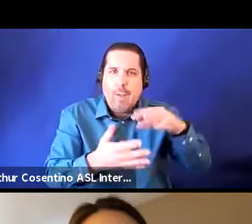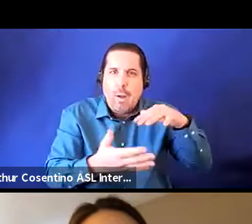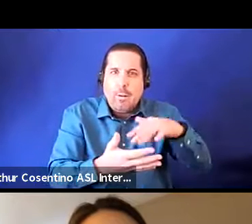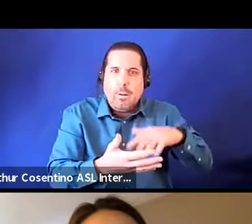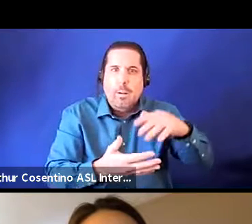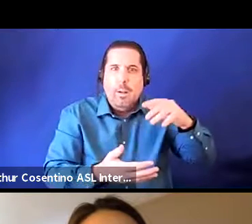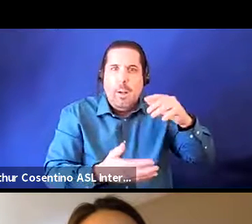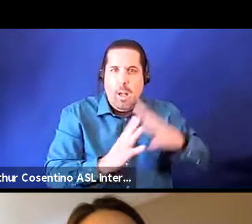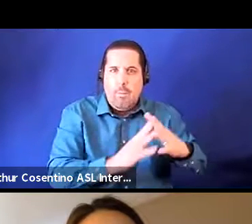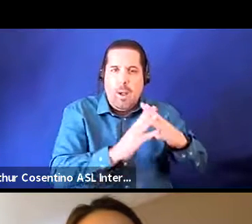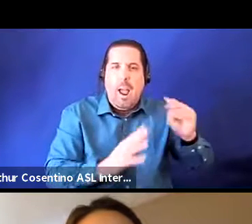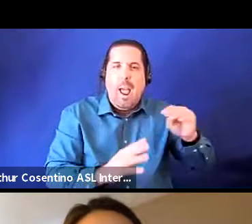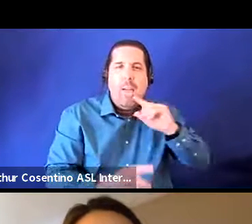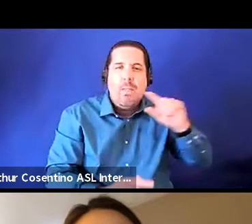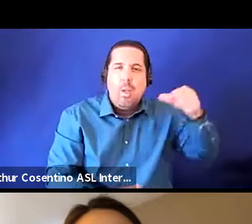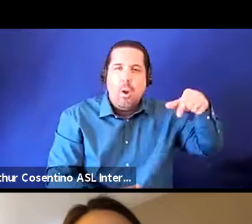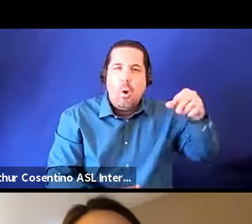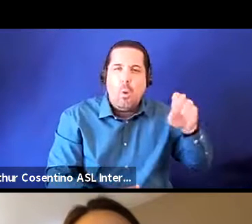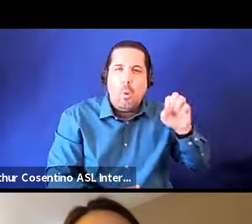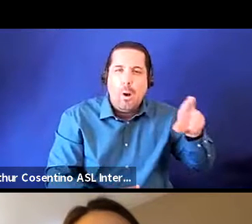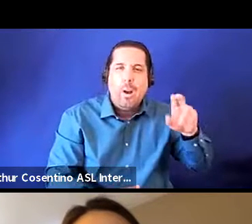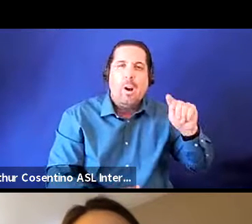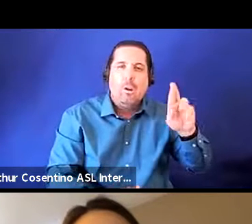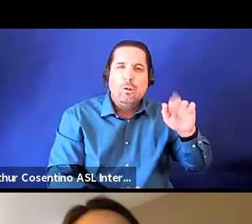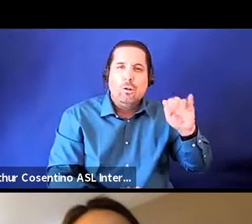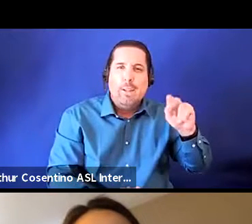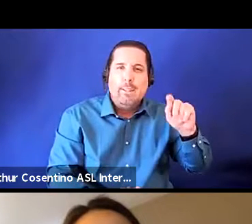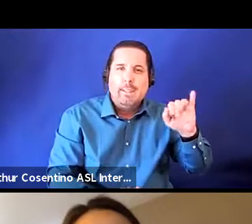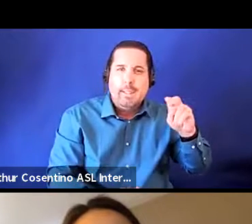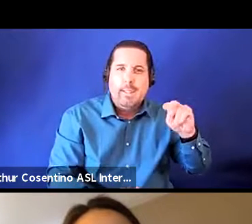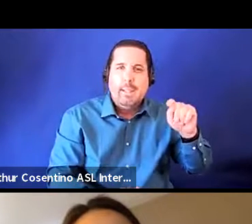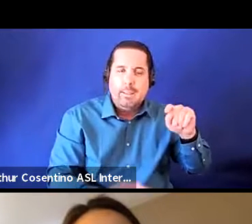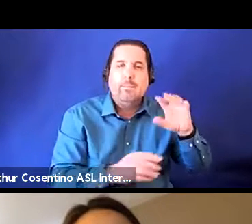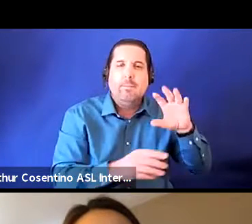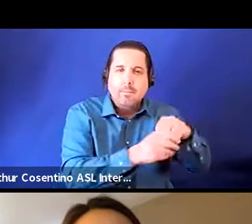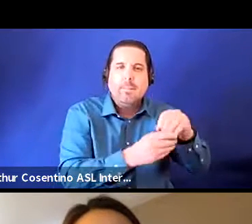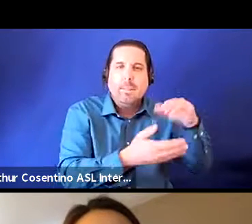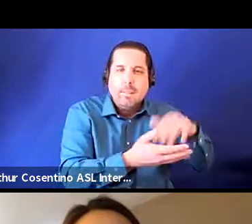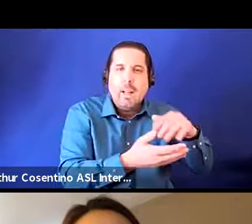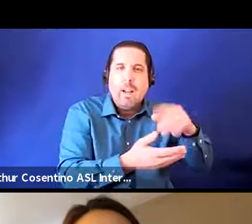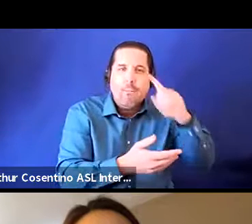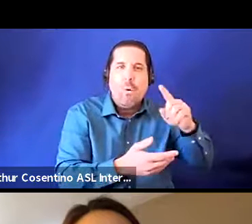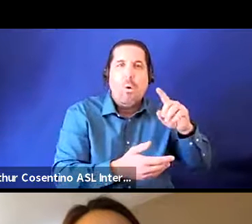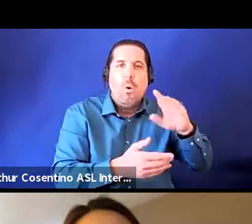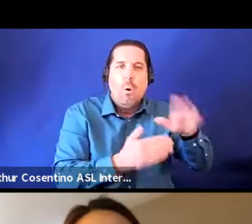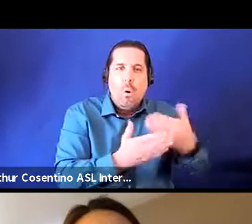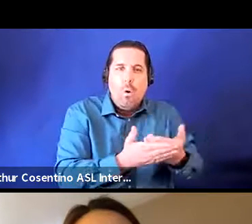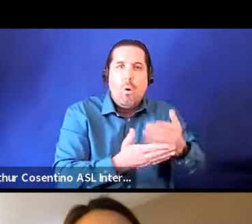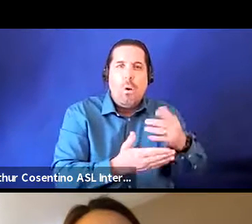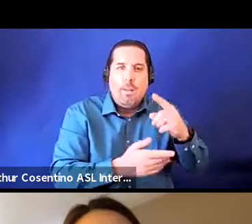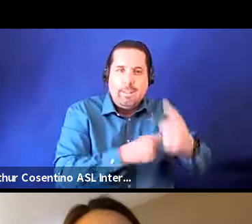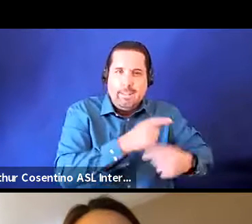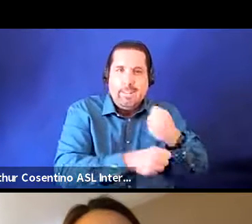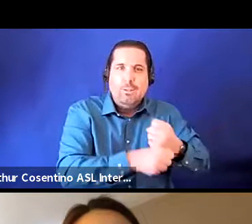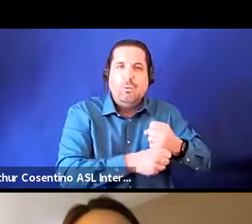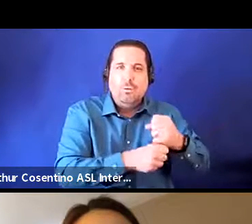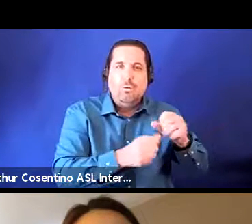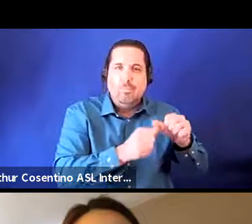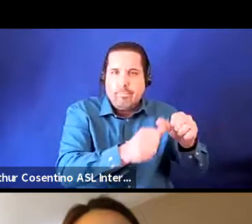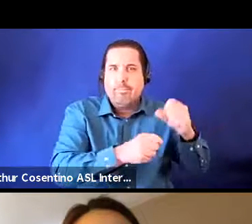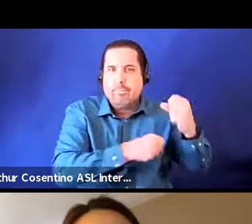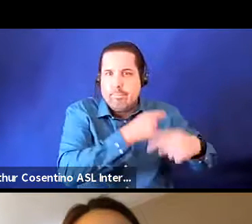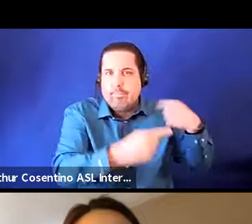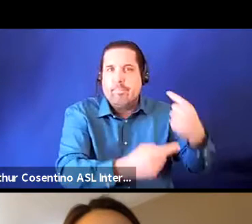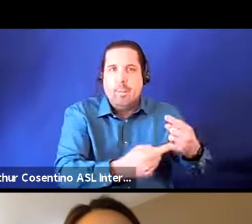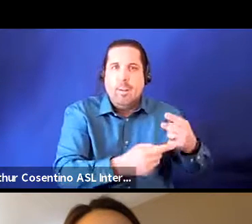and trans API student organizers who played a leading role year after year to build institutional support for this